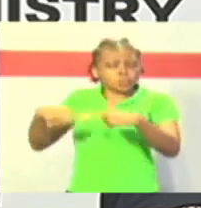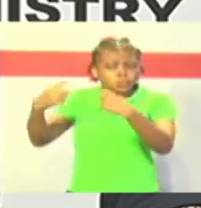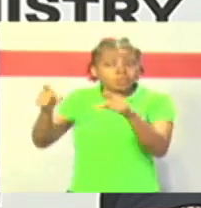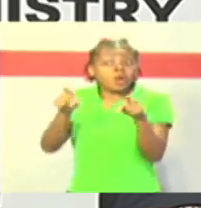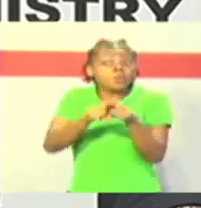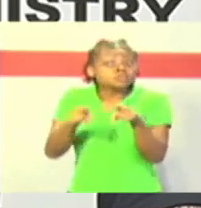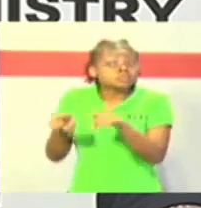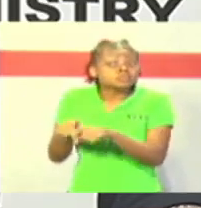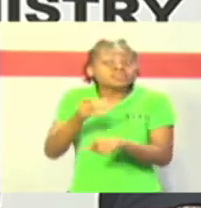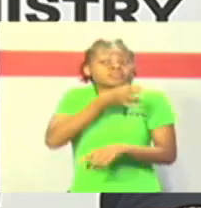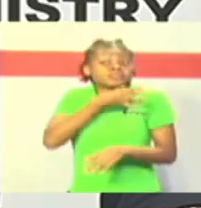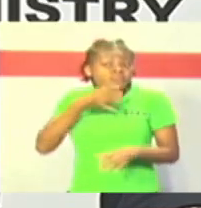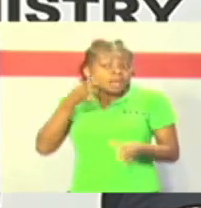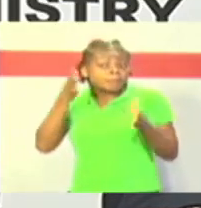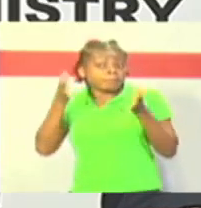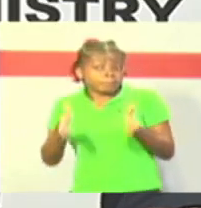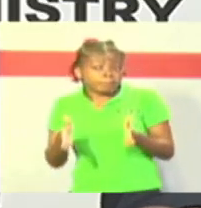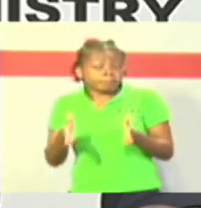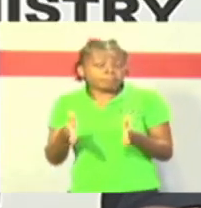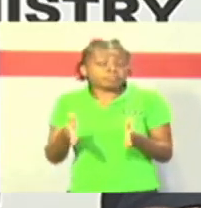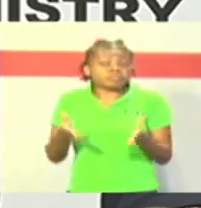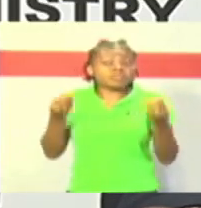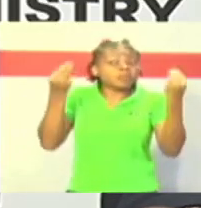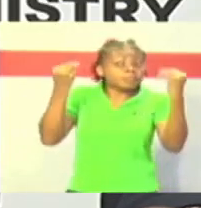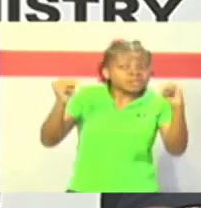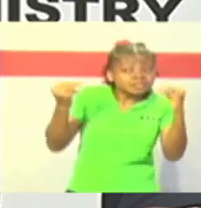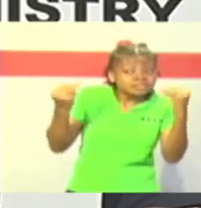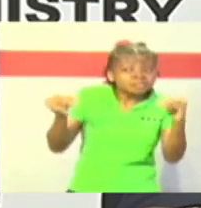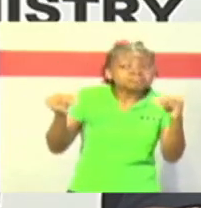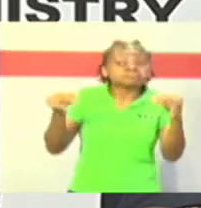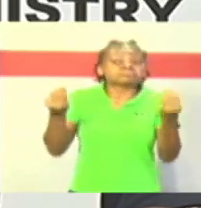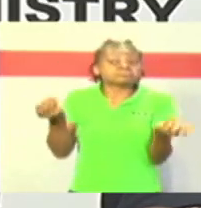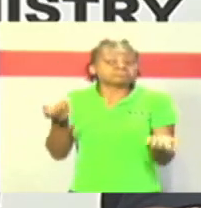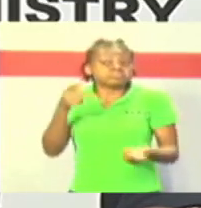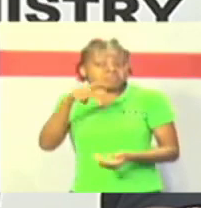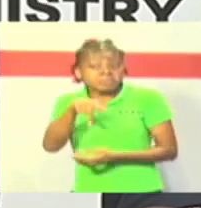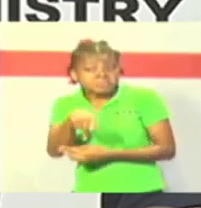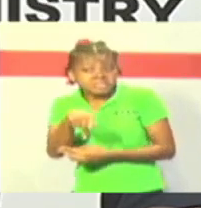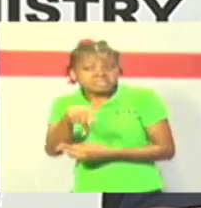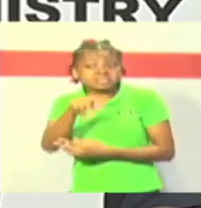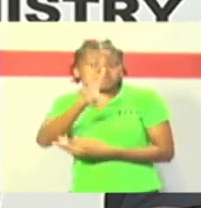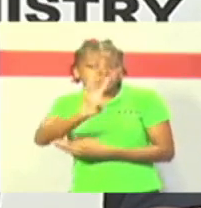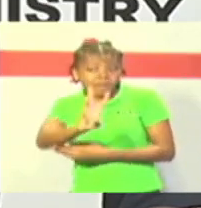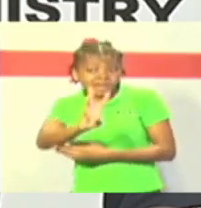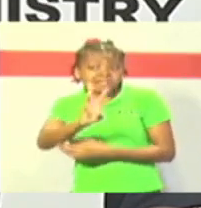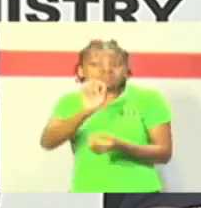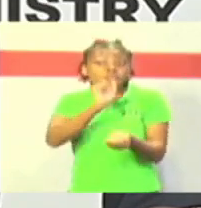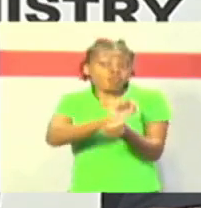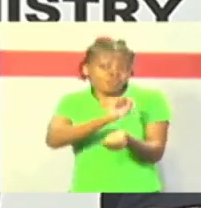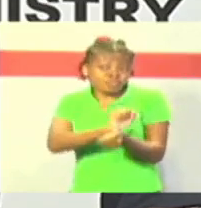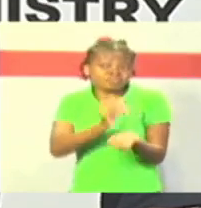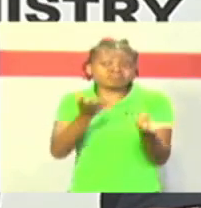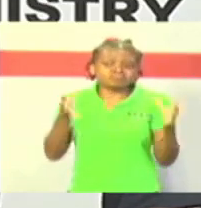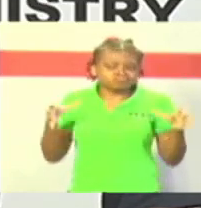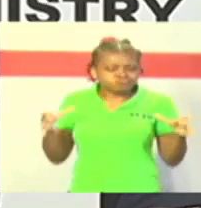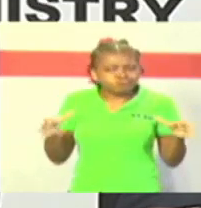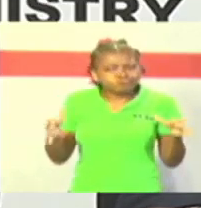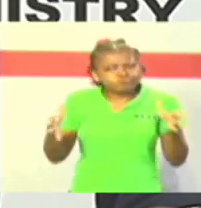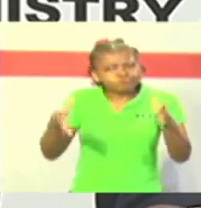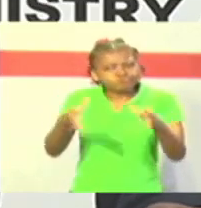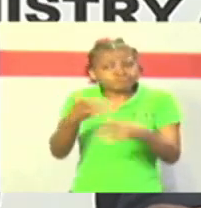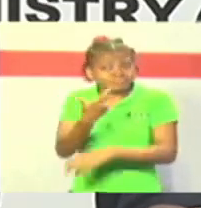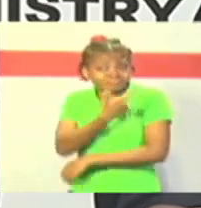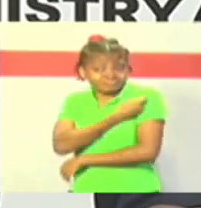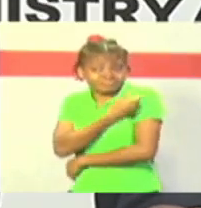Ministry of Agriculture, the Pennywise Employees, Chamber of Commerce for Chaguanas, the healthcare and